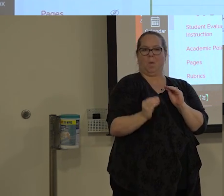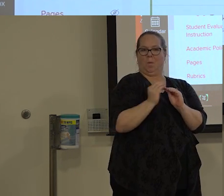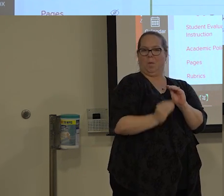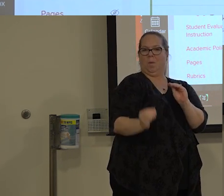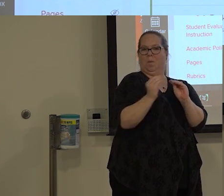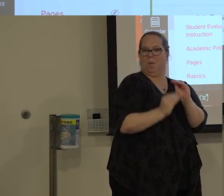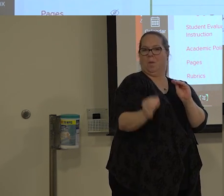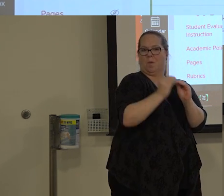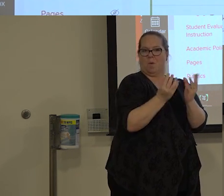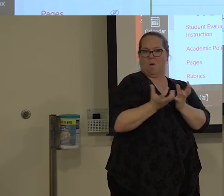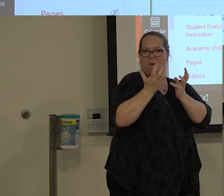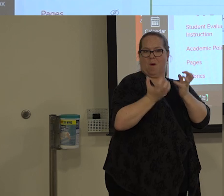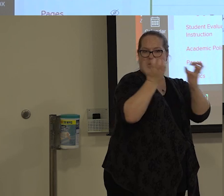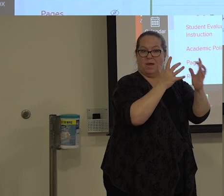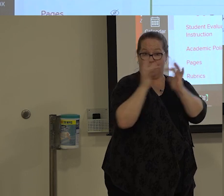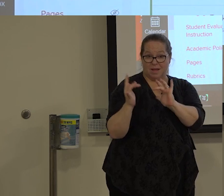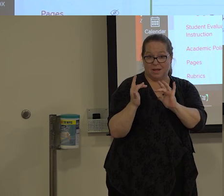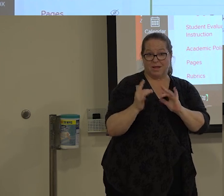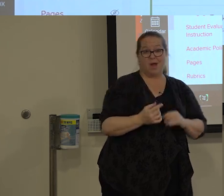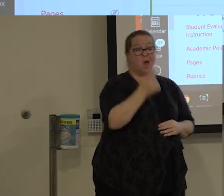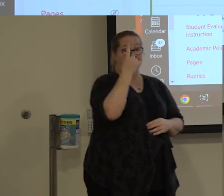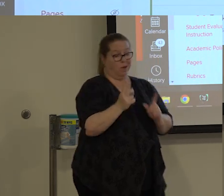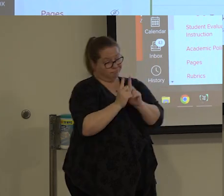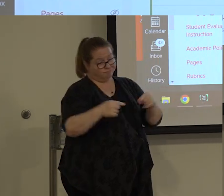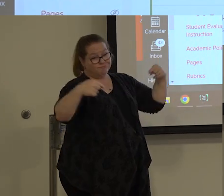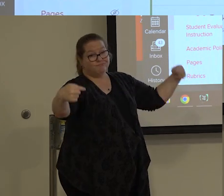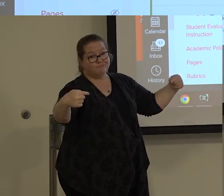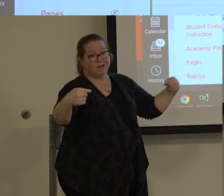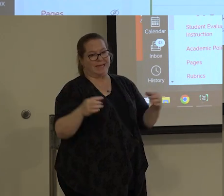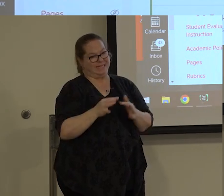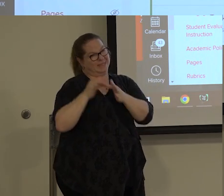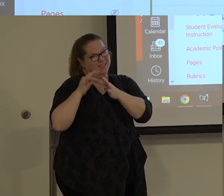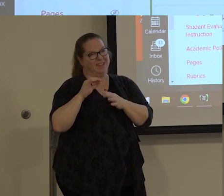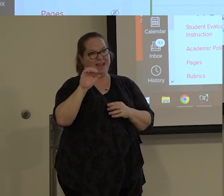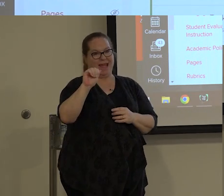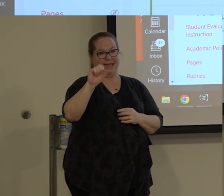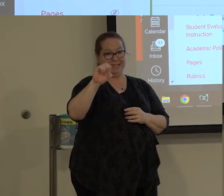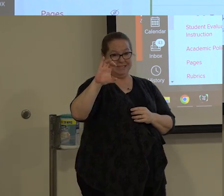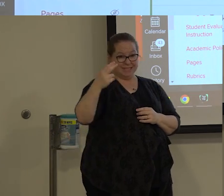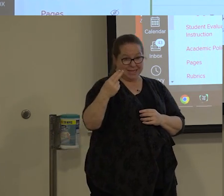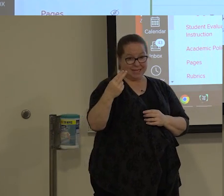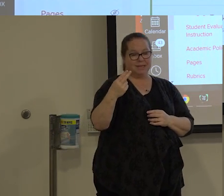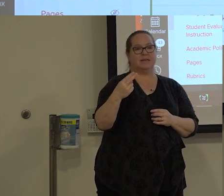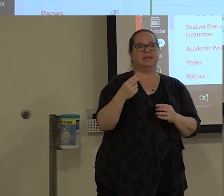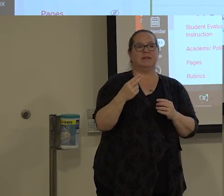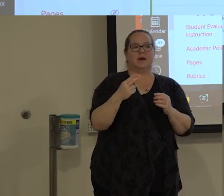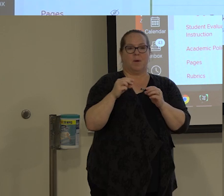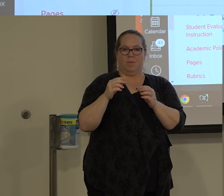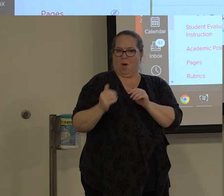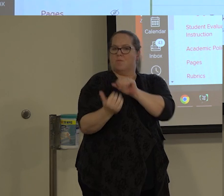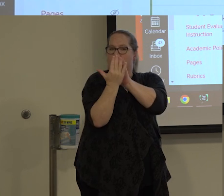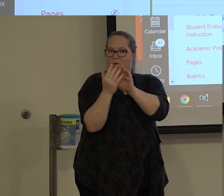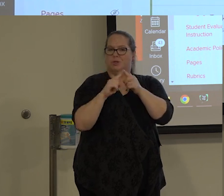language courses. Now, one argument against online learning, particularly the asynchronous the asynchronous mode of online learning